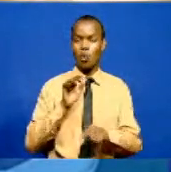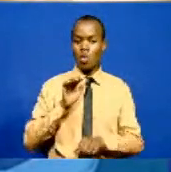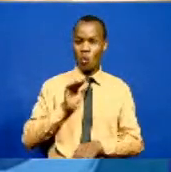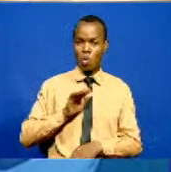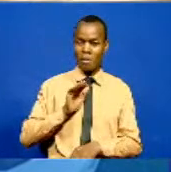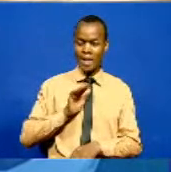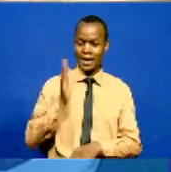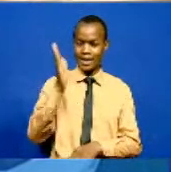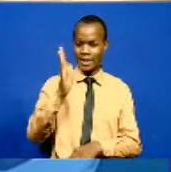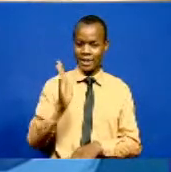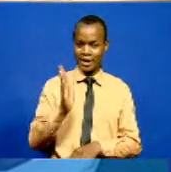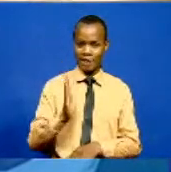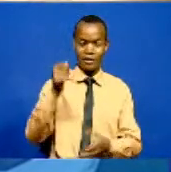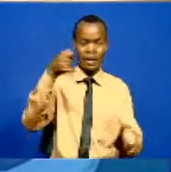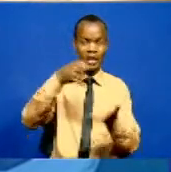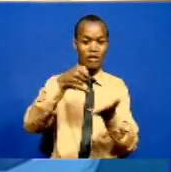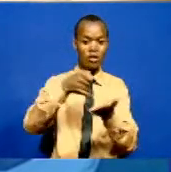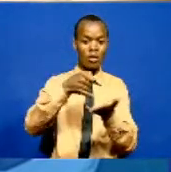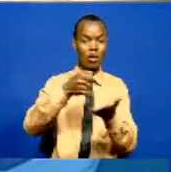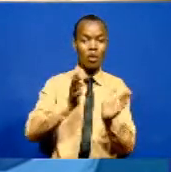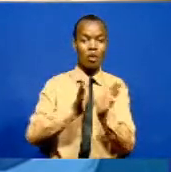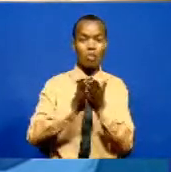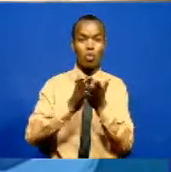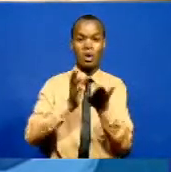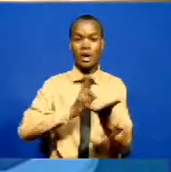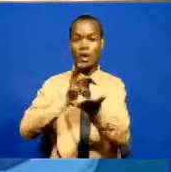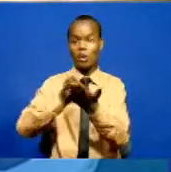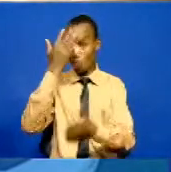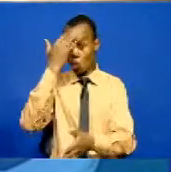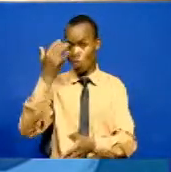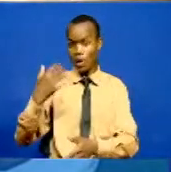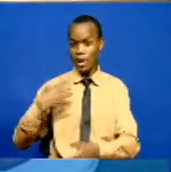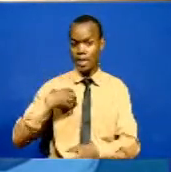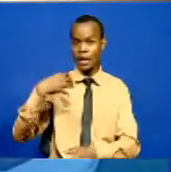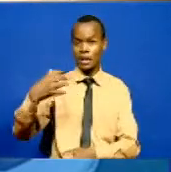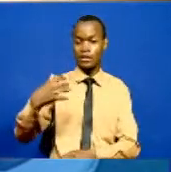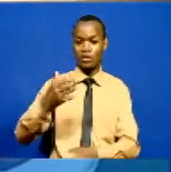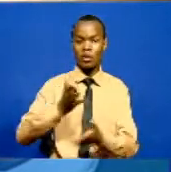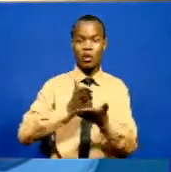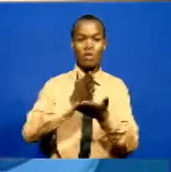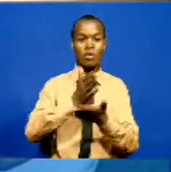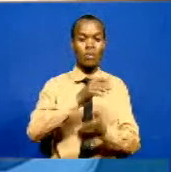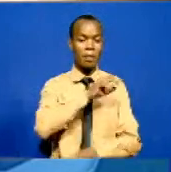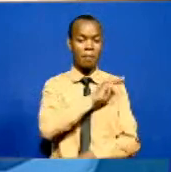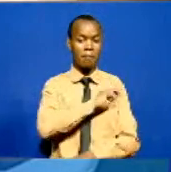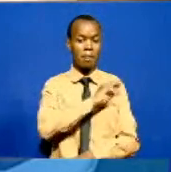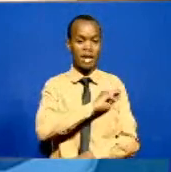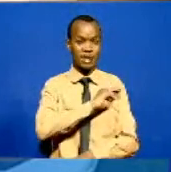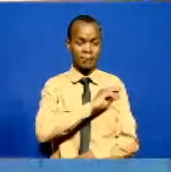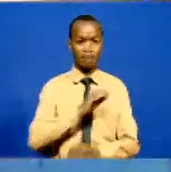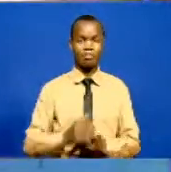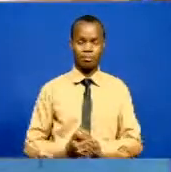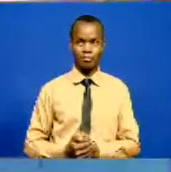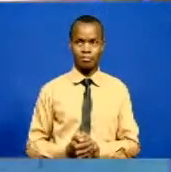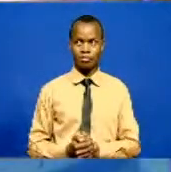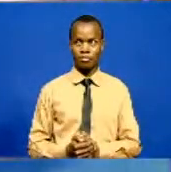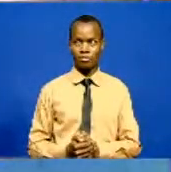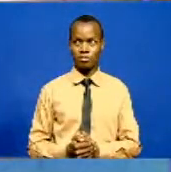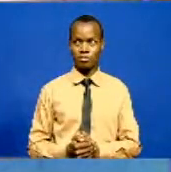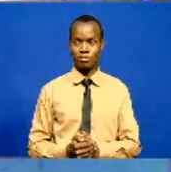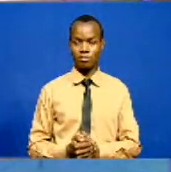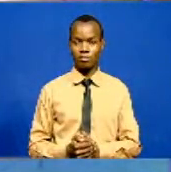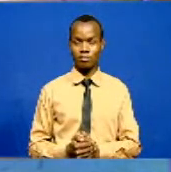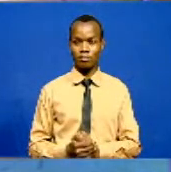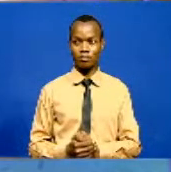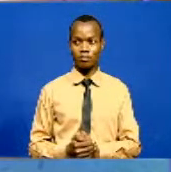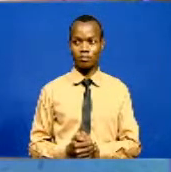been entered in the Guinness Book of Records for being rich in mercy for sinners. No man, no woman.